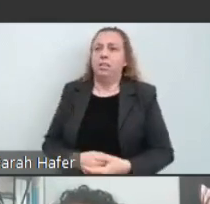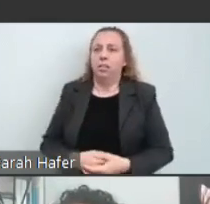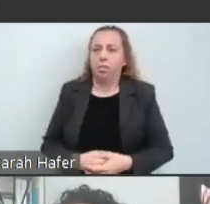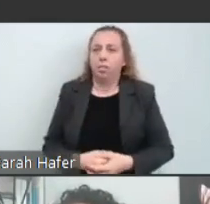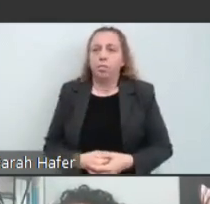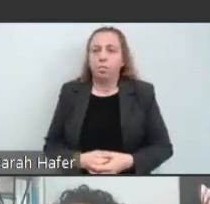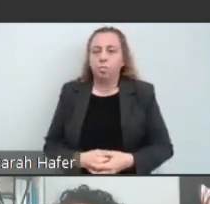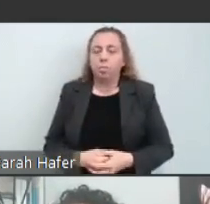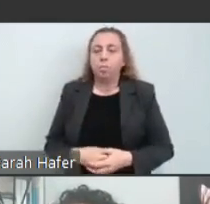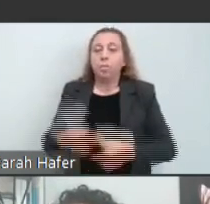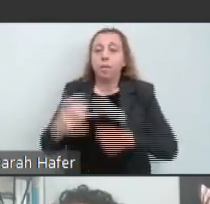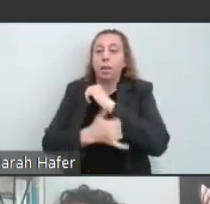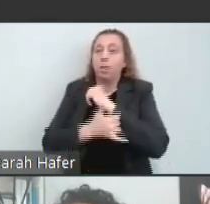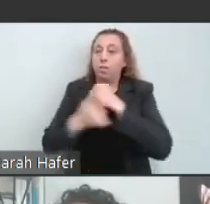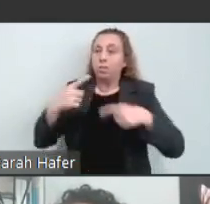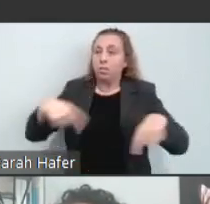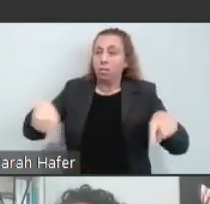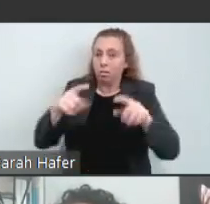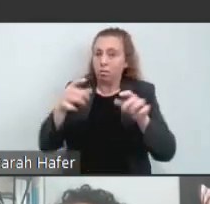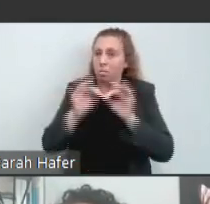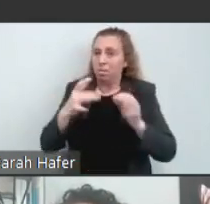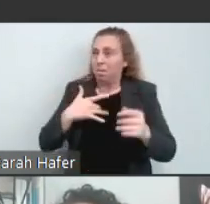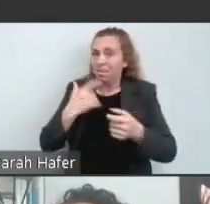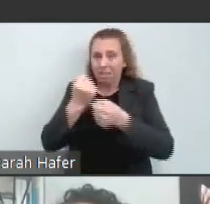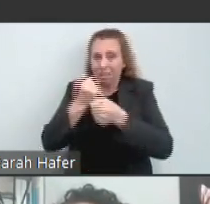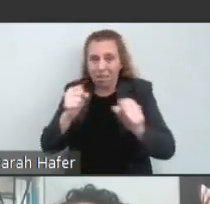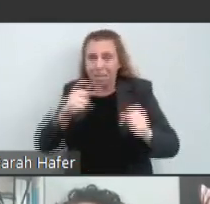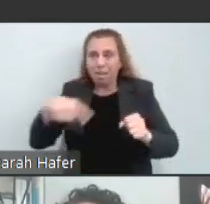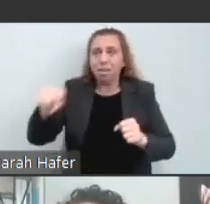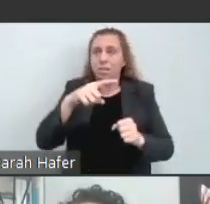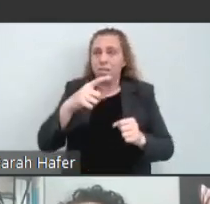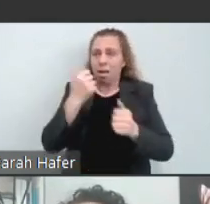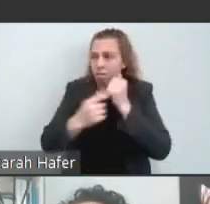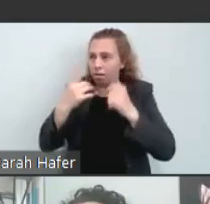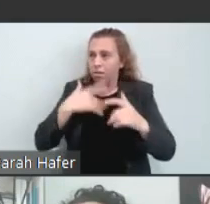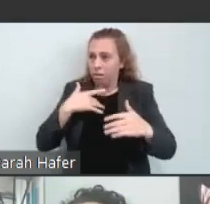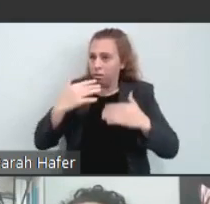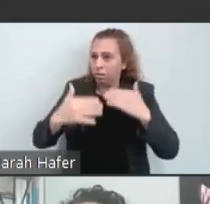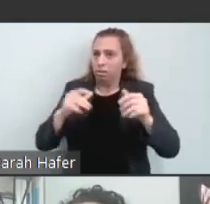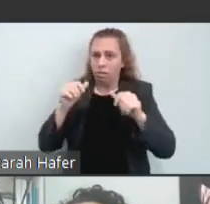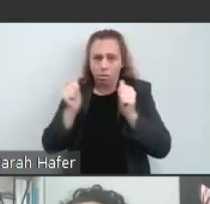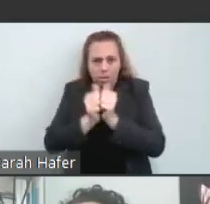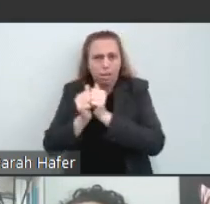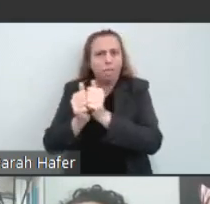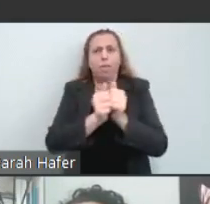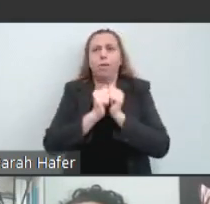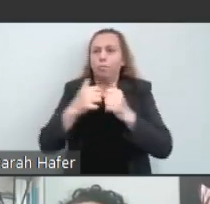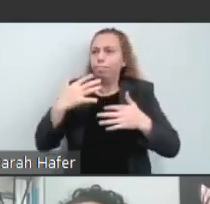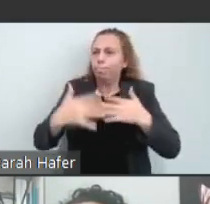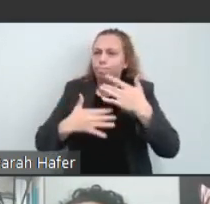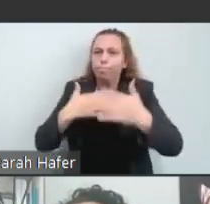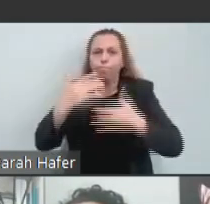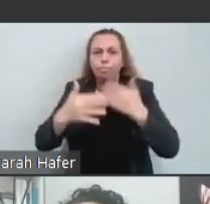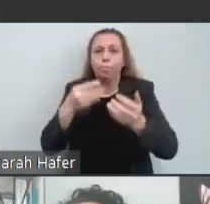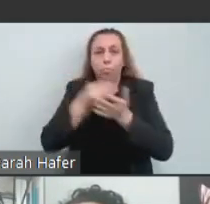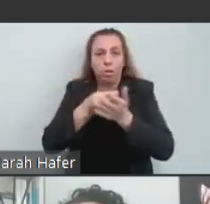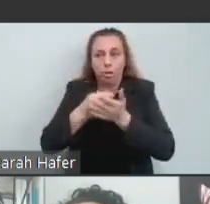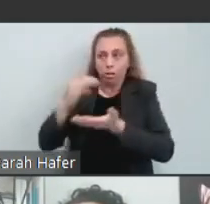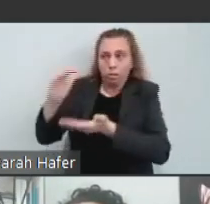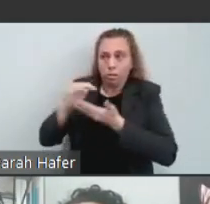equitably moves every corner of our community forward together is with sufficient financial help. But right